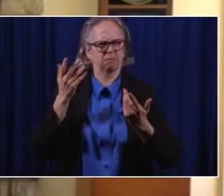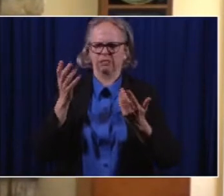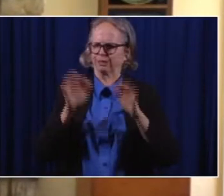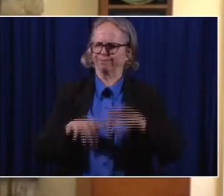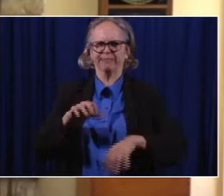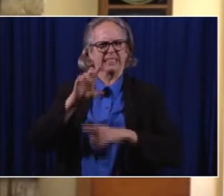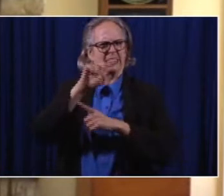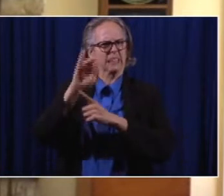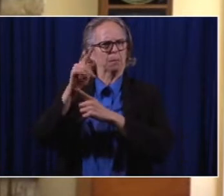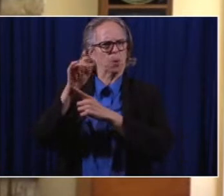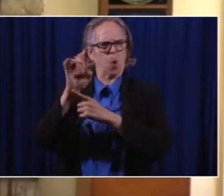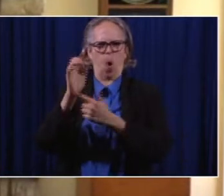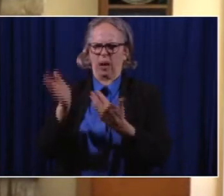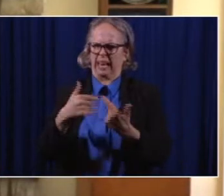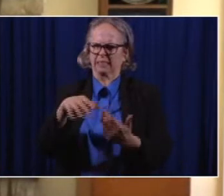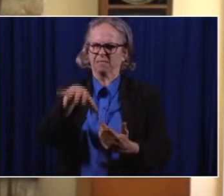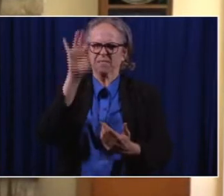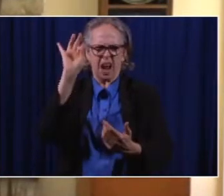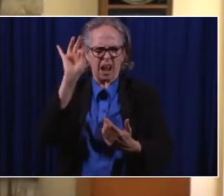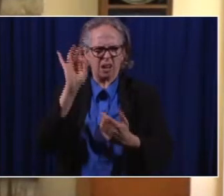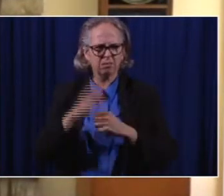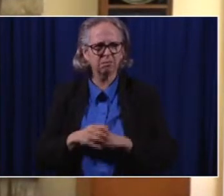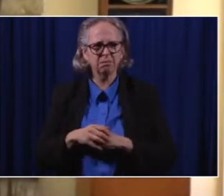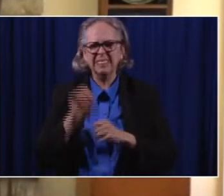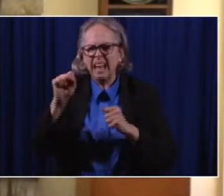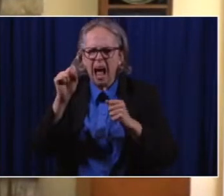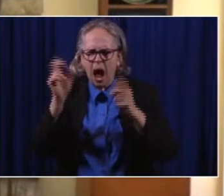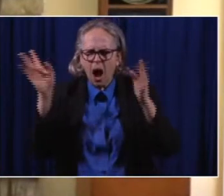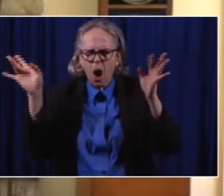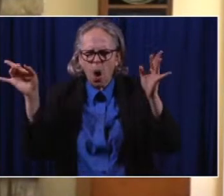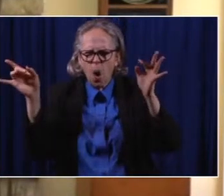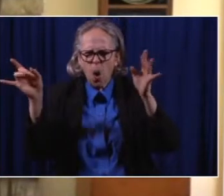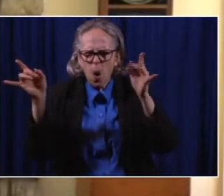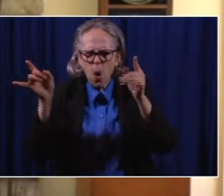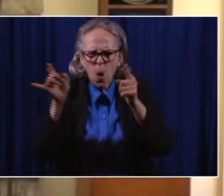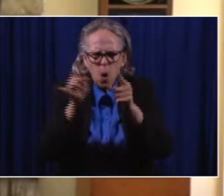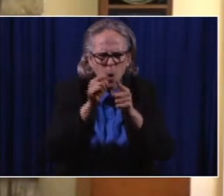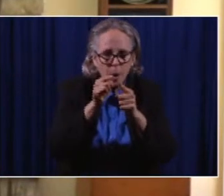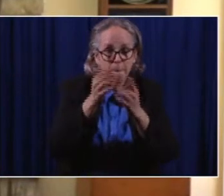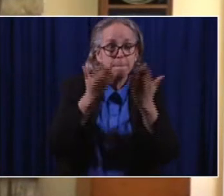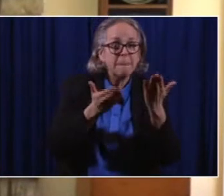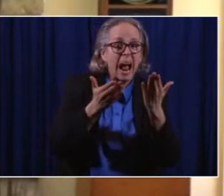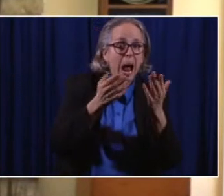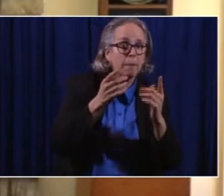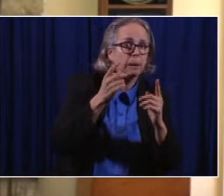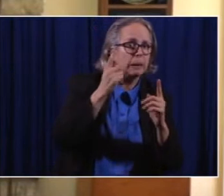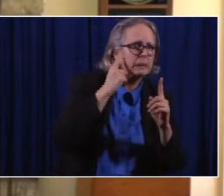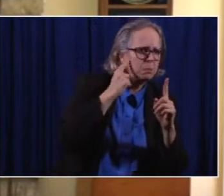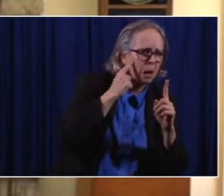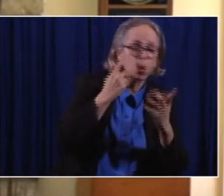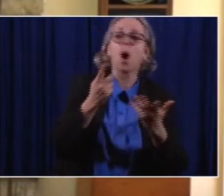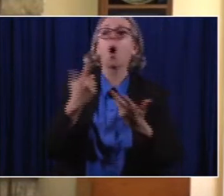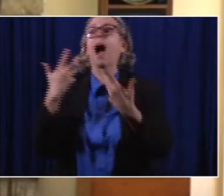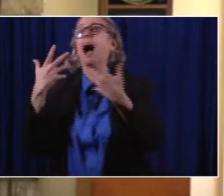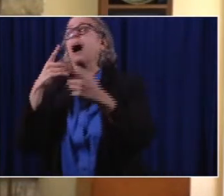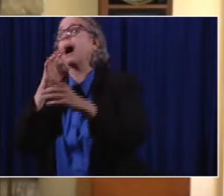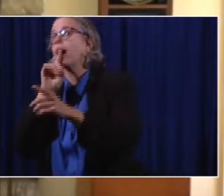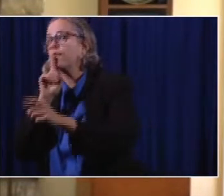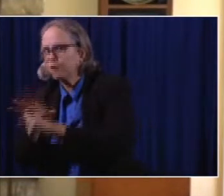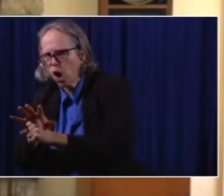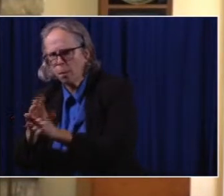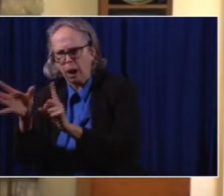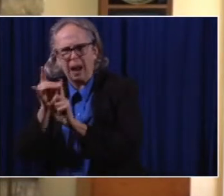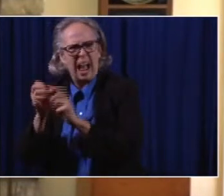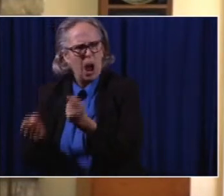filter by probable or confirmed case status, by county. There'll be a specific zip code or a